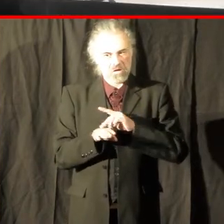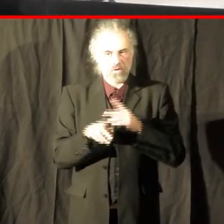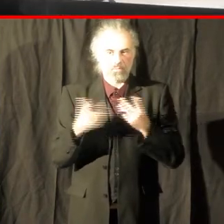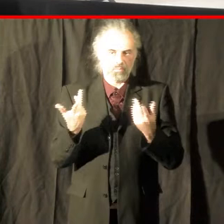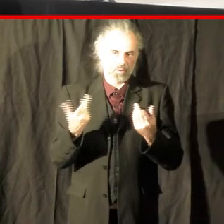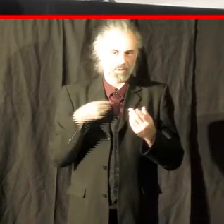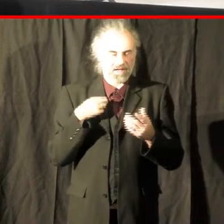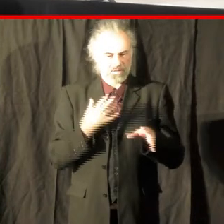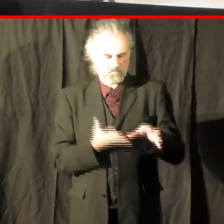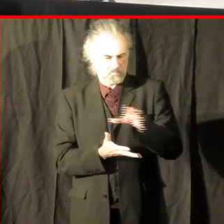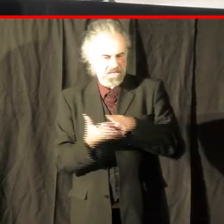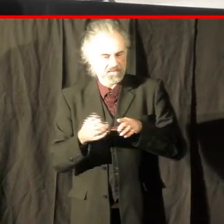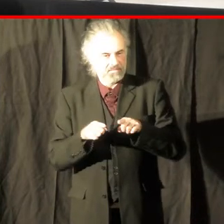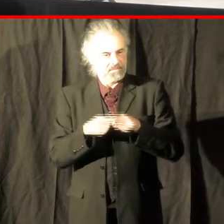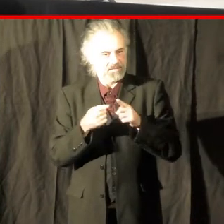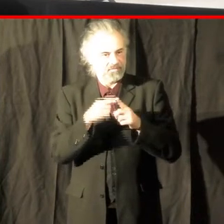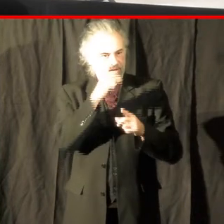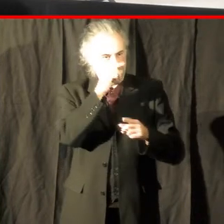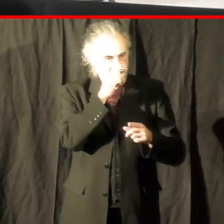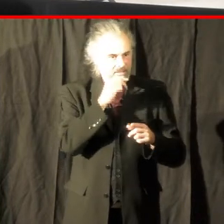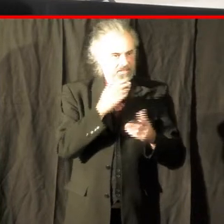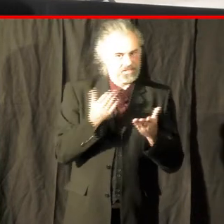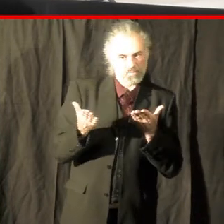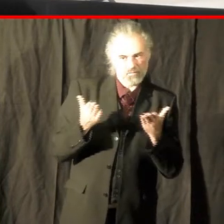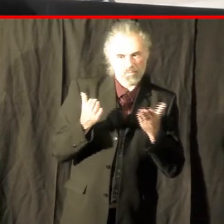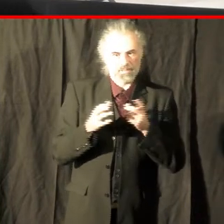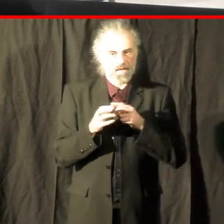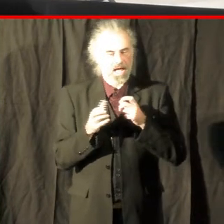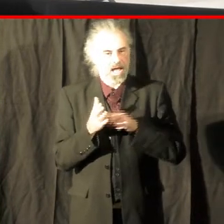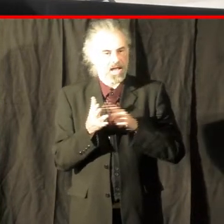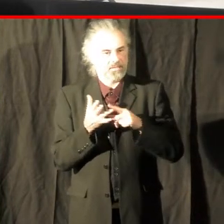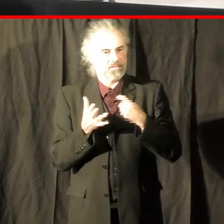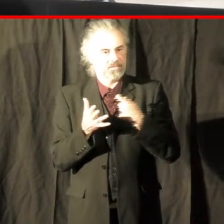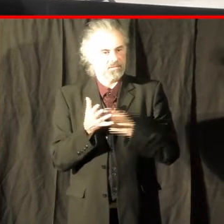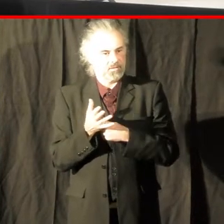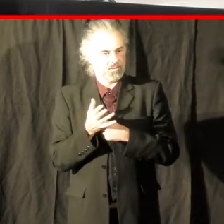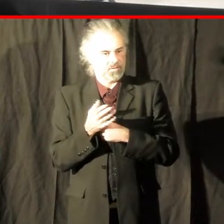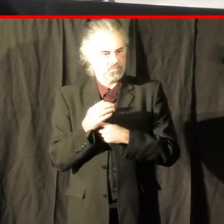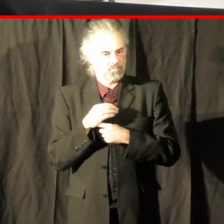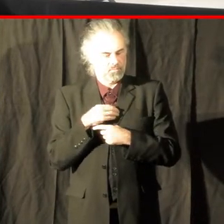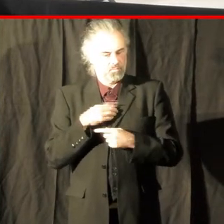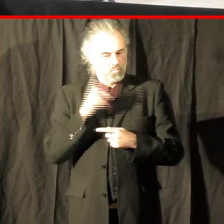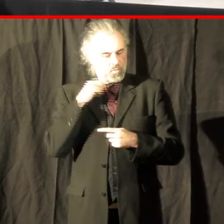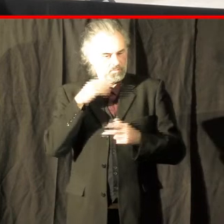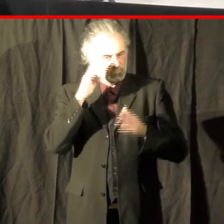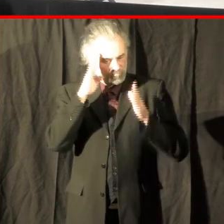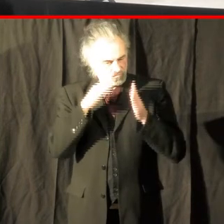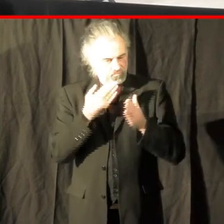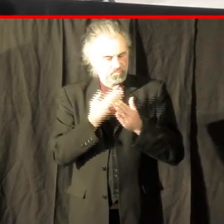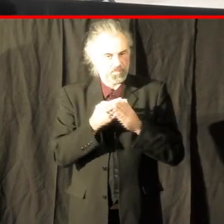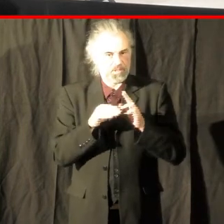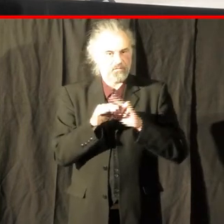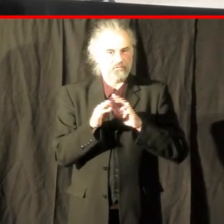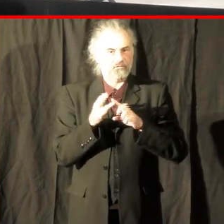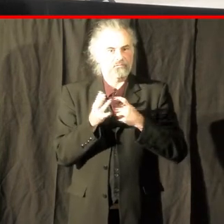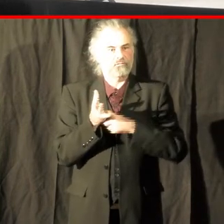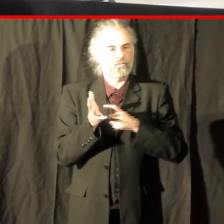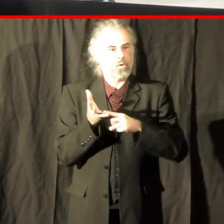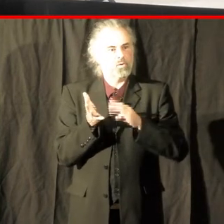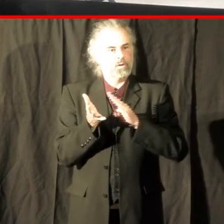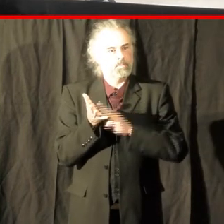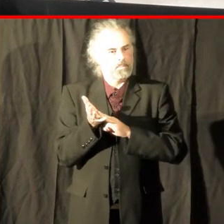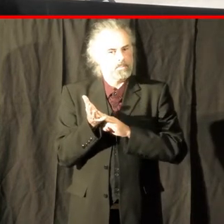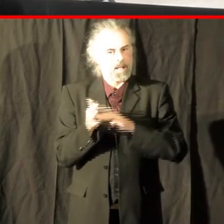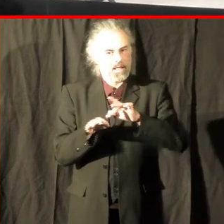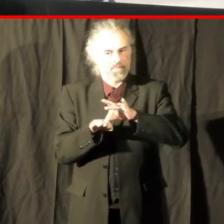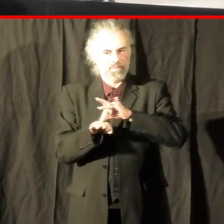mixed abilities actors. And we work in a form called Forum Theatre. And Forum Theatre, much